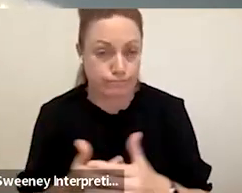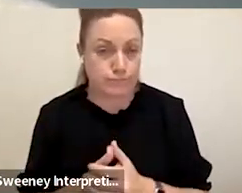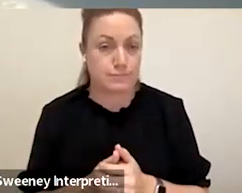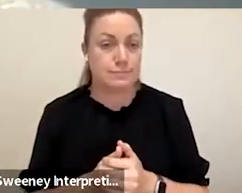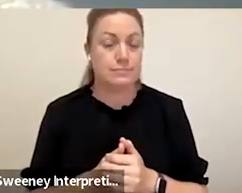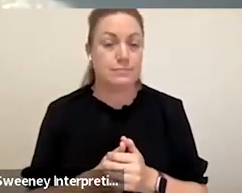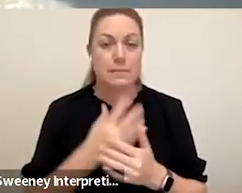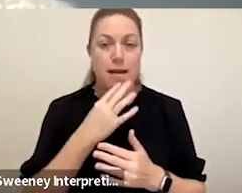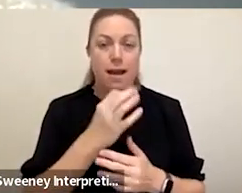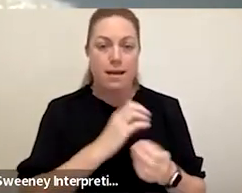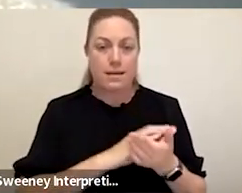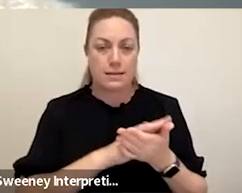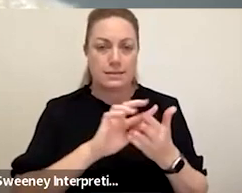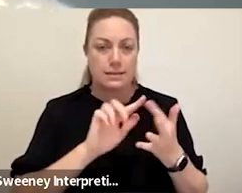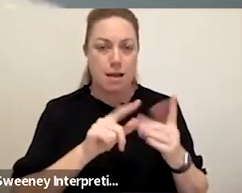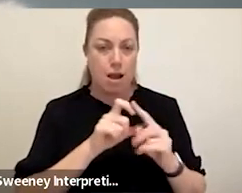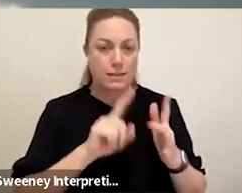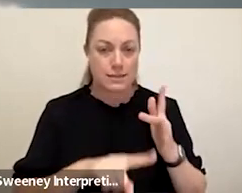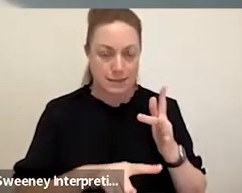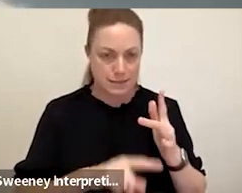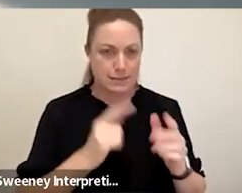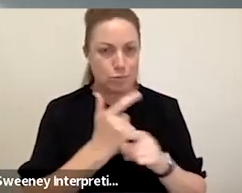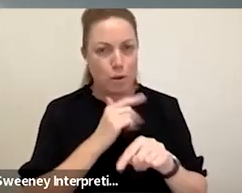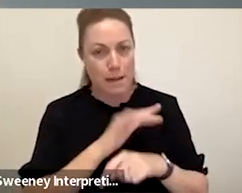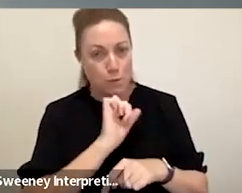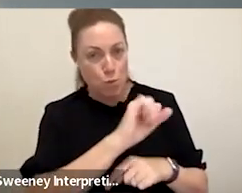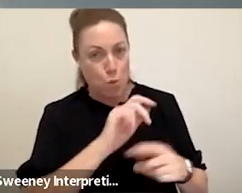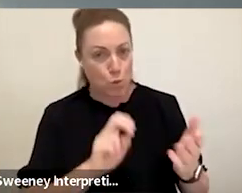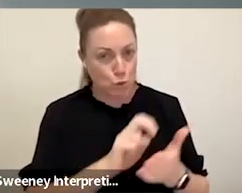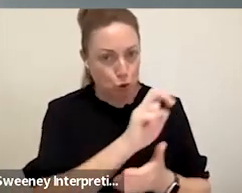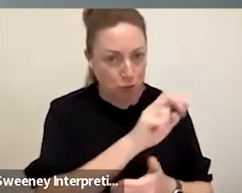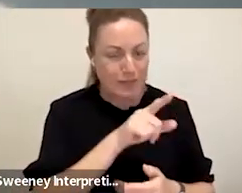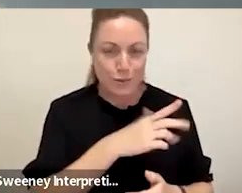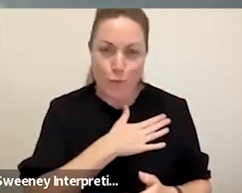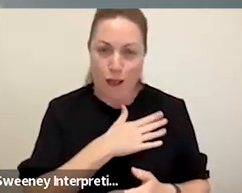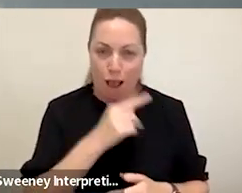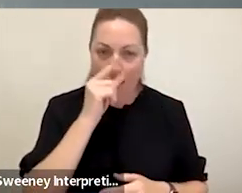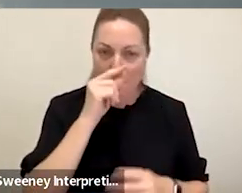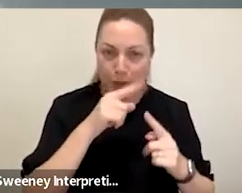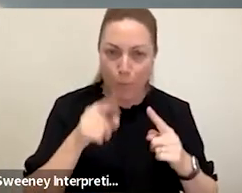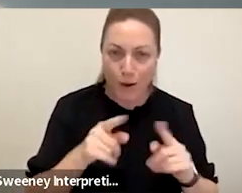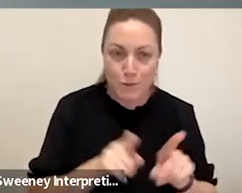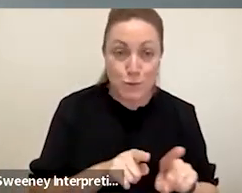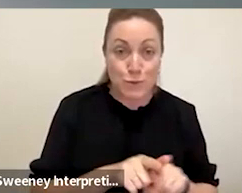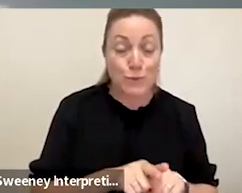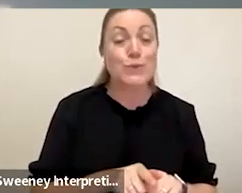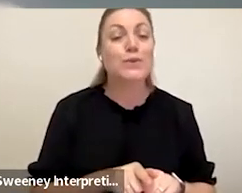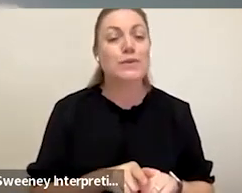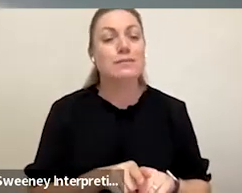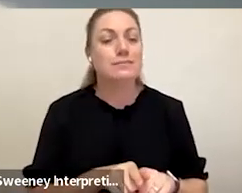journey, but I also know that you speak very fondly of the capability wheel as well. So I might invite you to share a bit about that